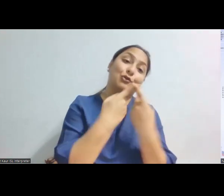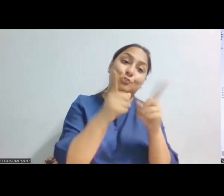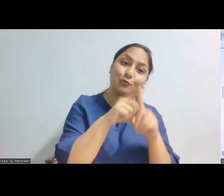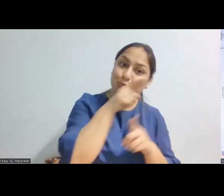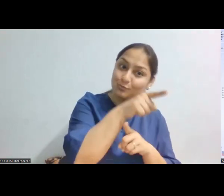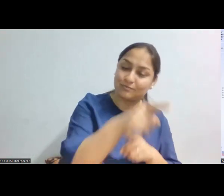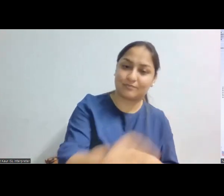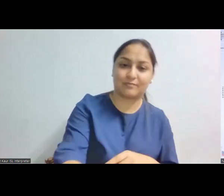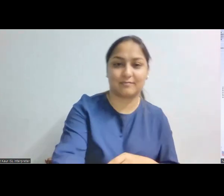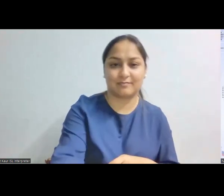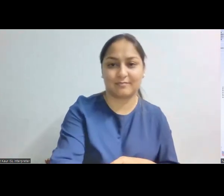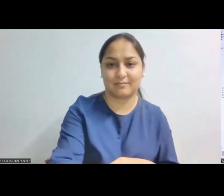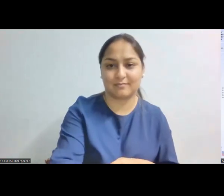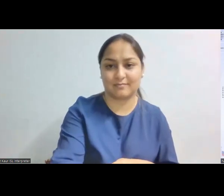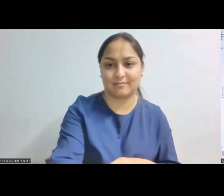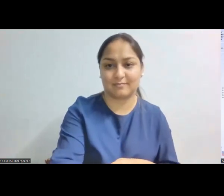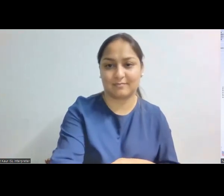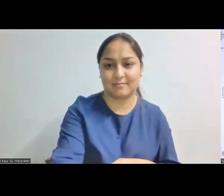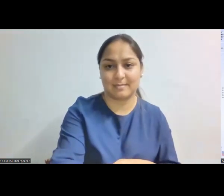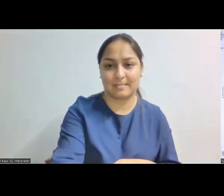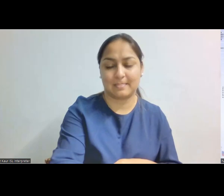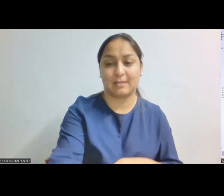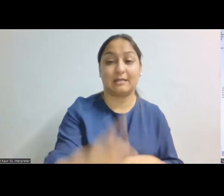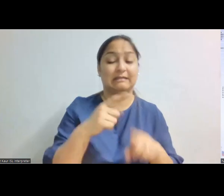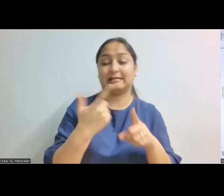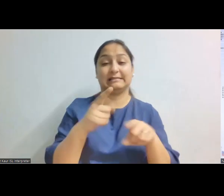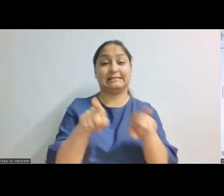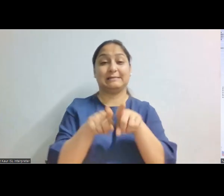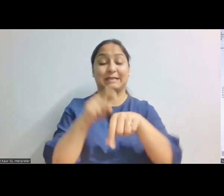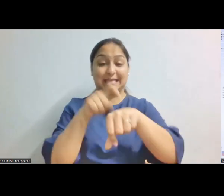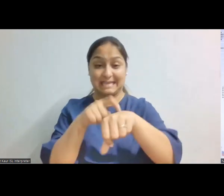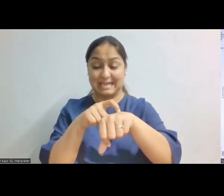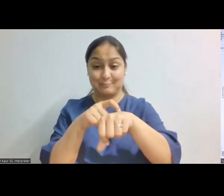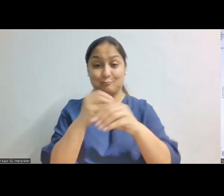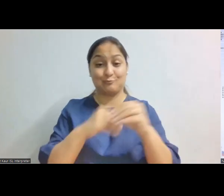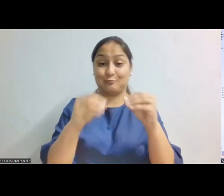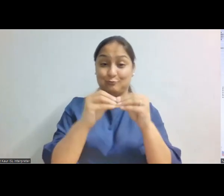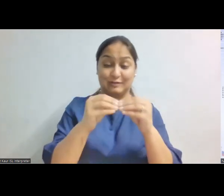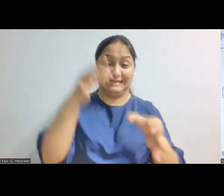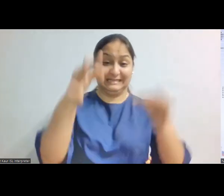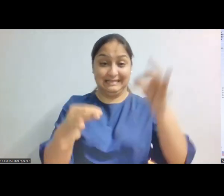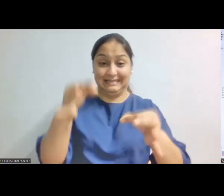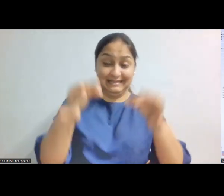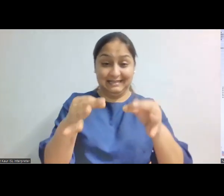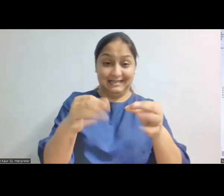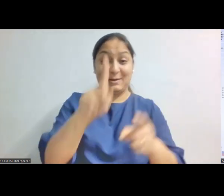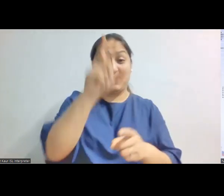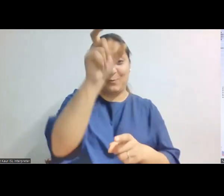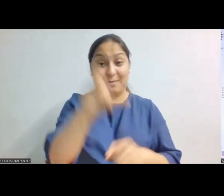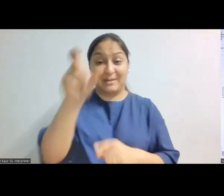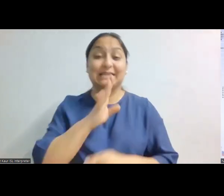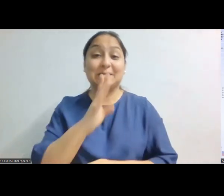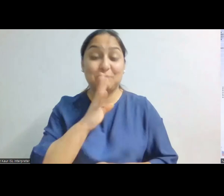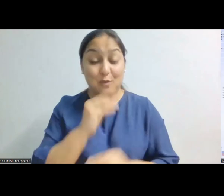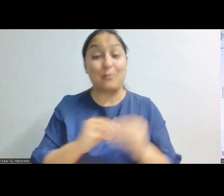We apologize that due to paucity of time, we were not able to do justice to each speaker. I know you